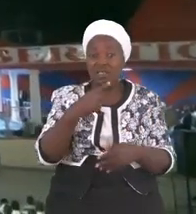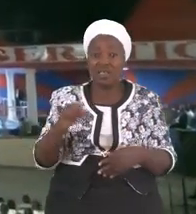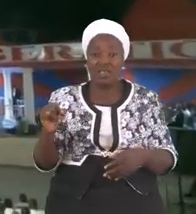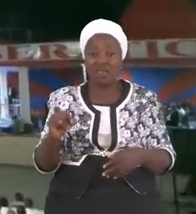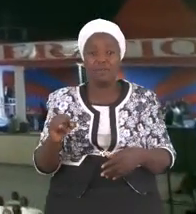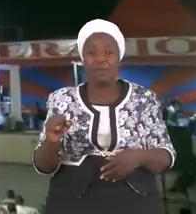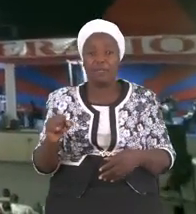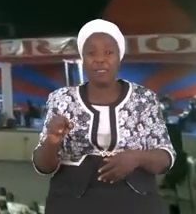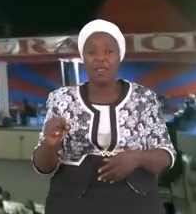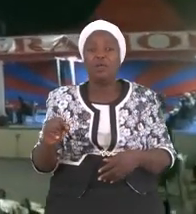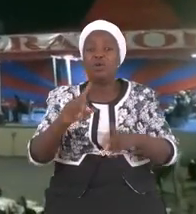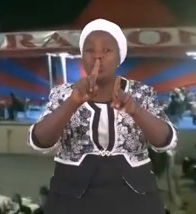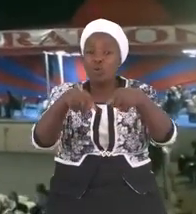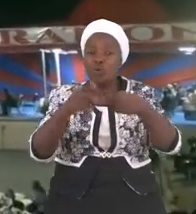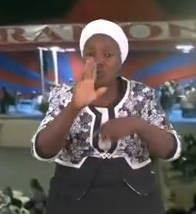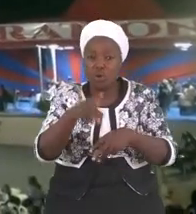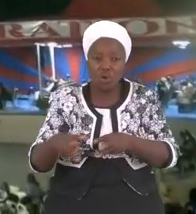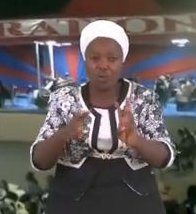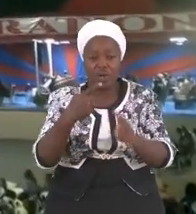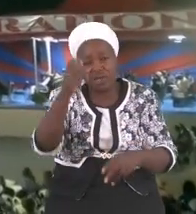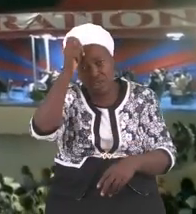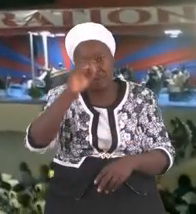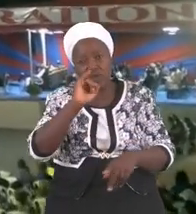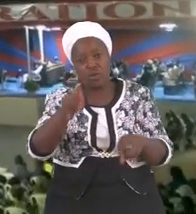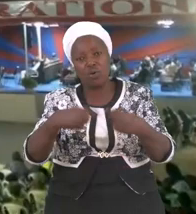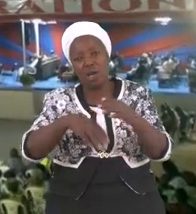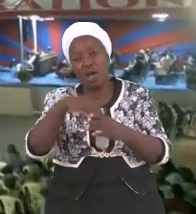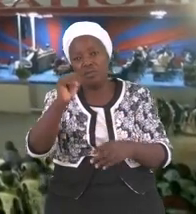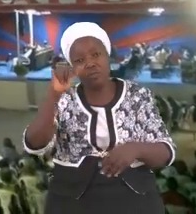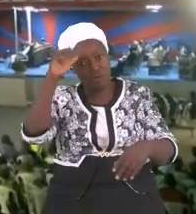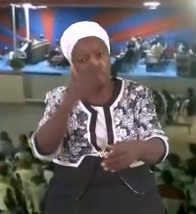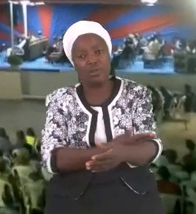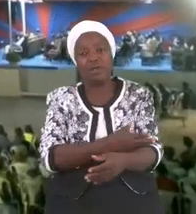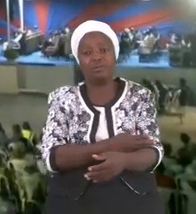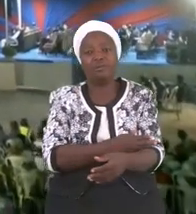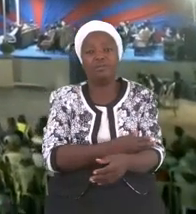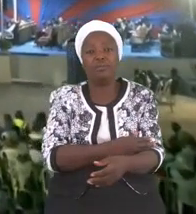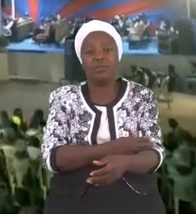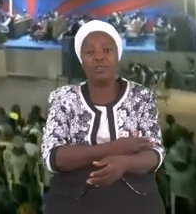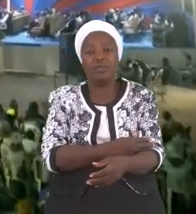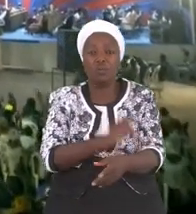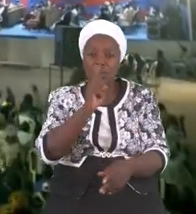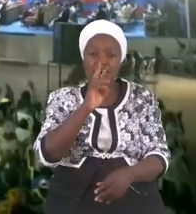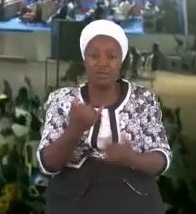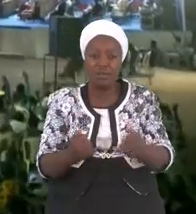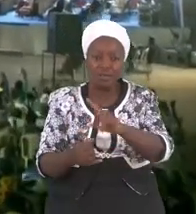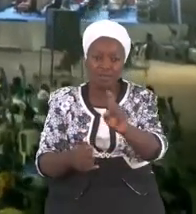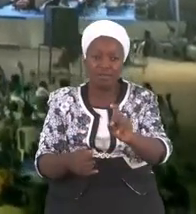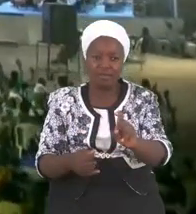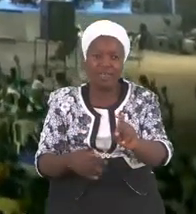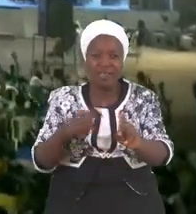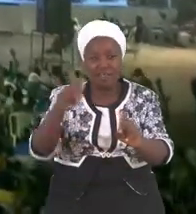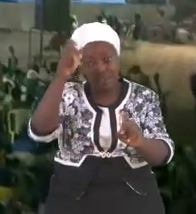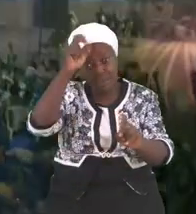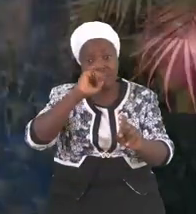way, the devil is gone out of thy daughter. Where are you? A devil is gone